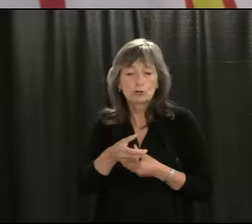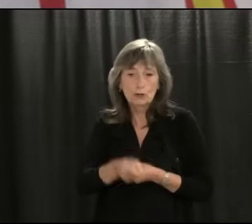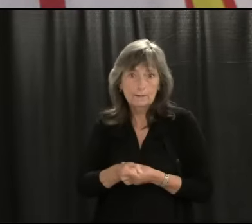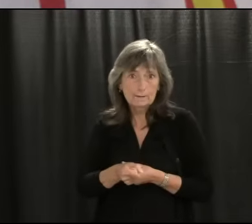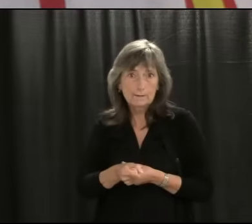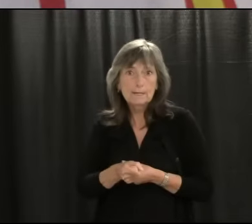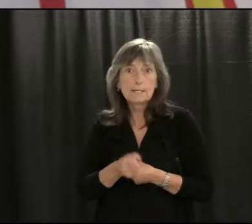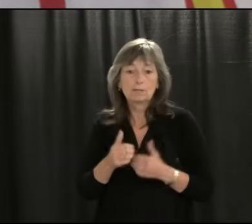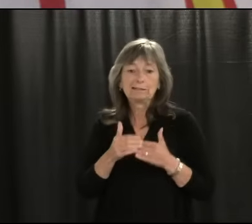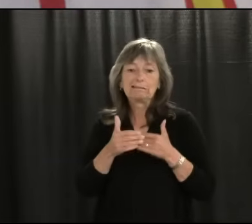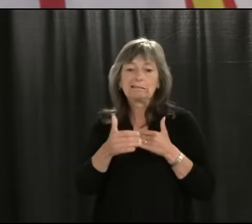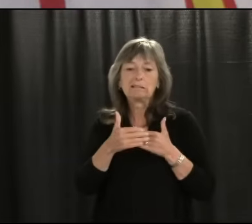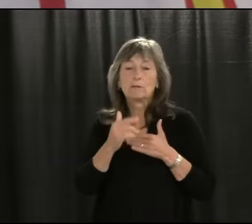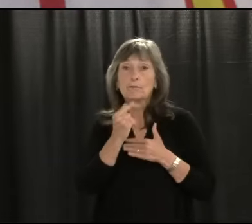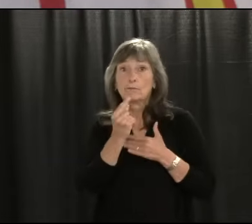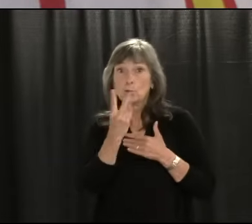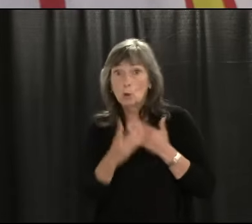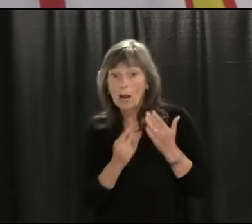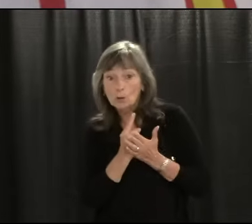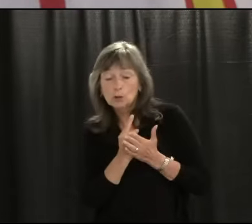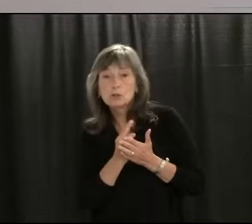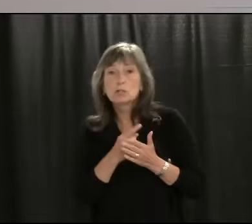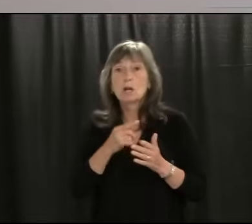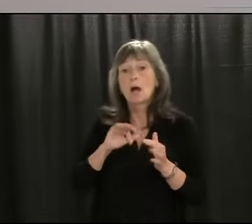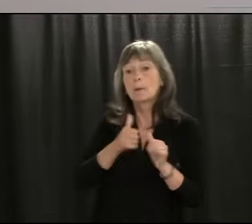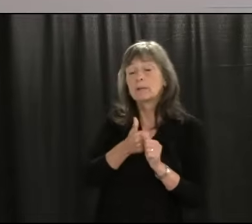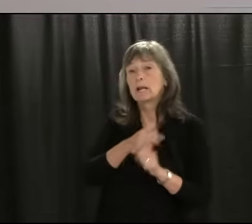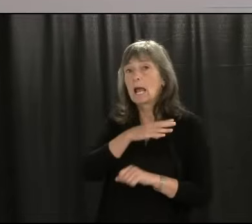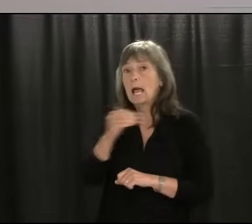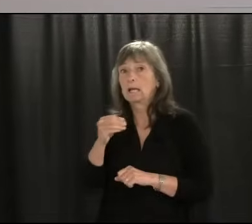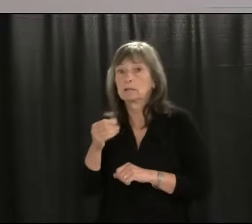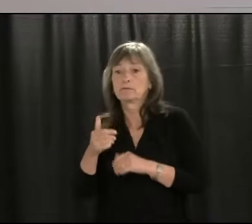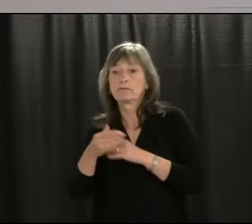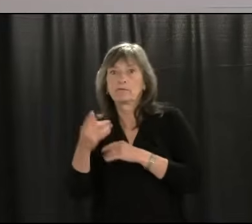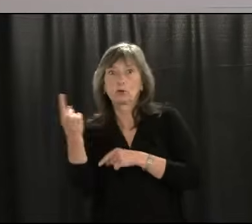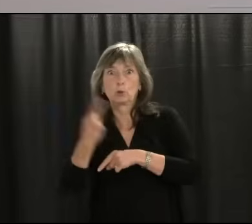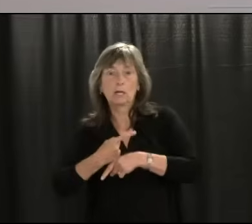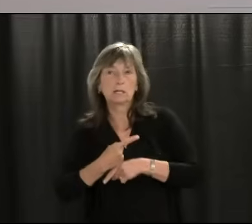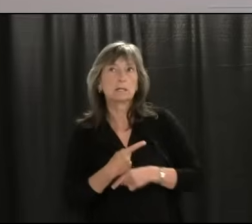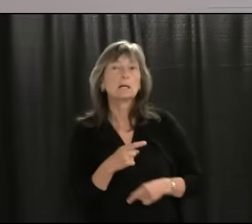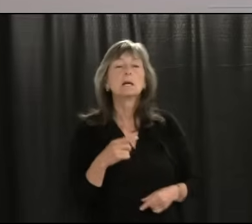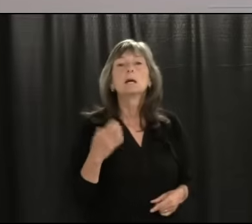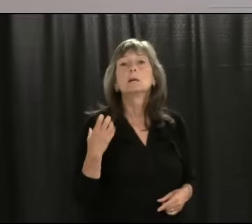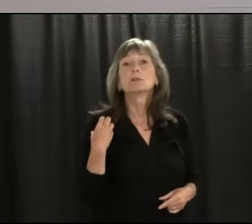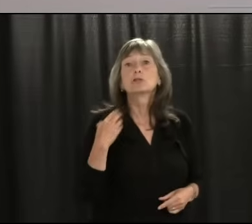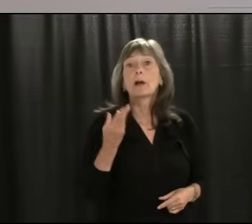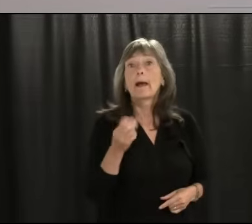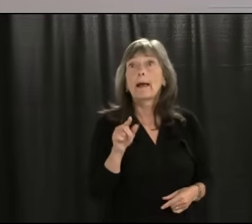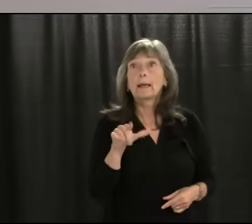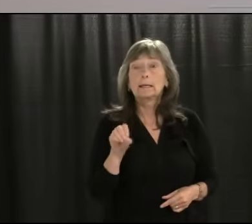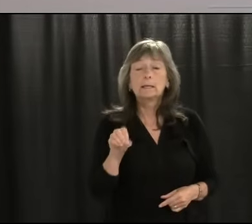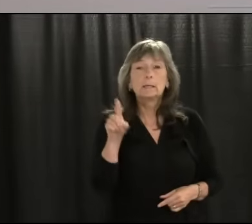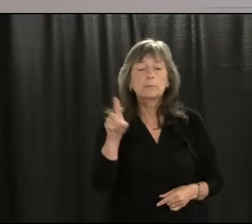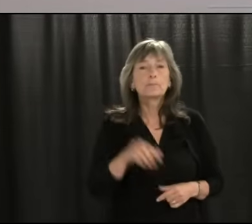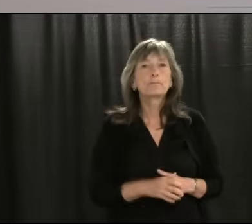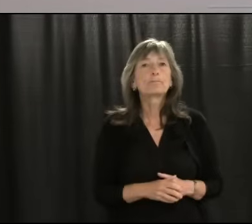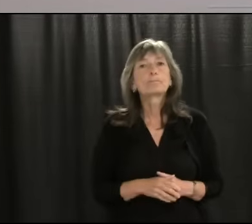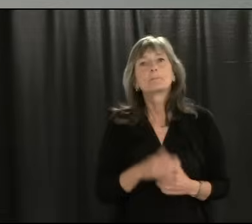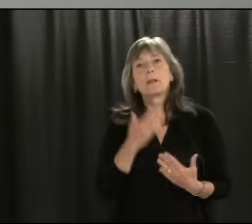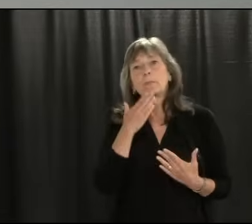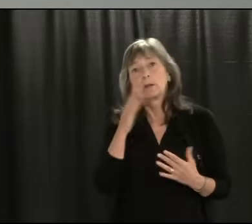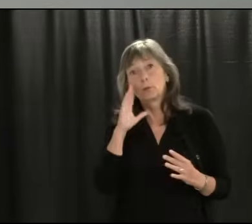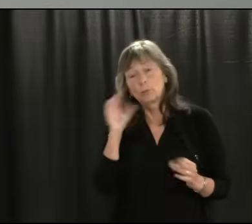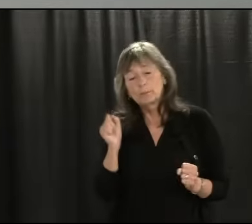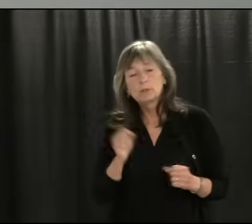in the next number of hours and days. Minister Haggie. Thank you, Premier. I won't take too much time.